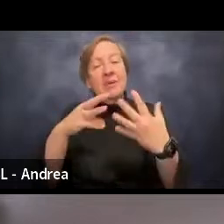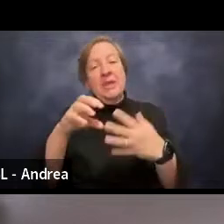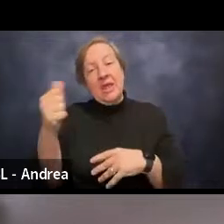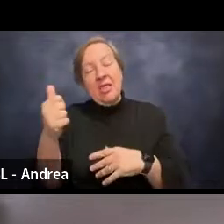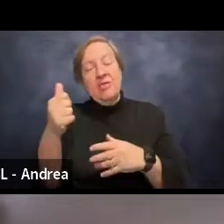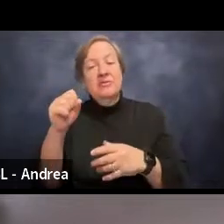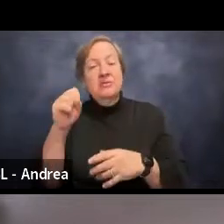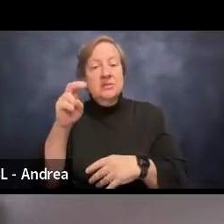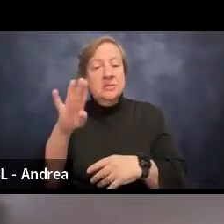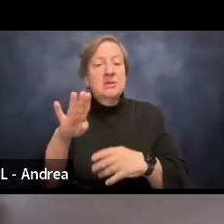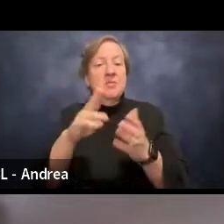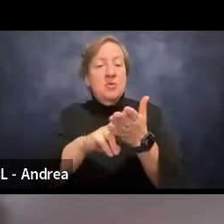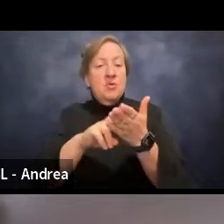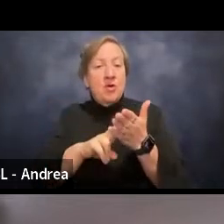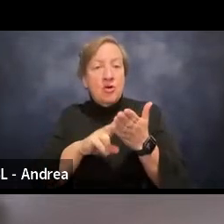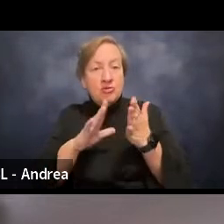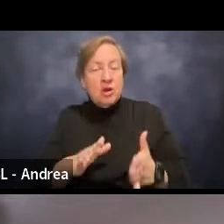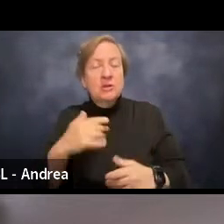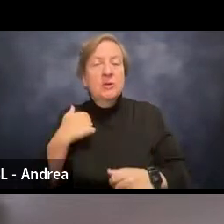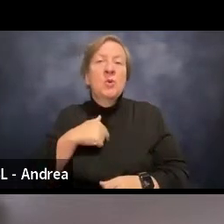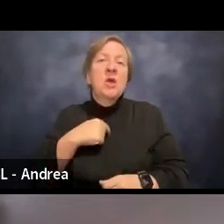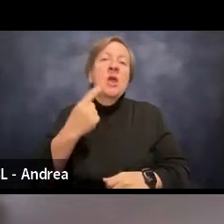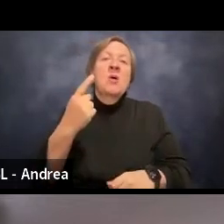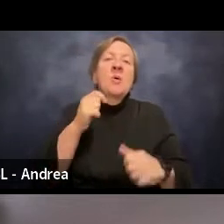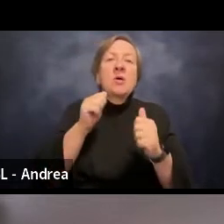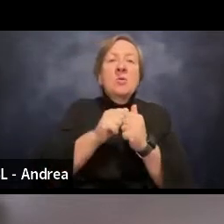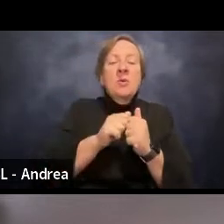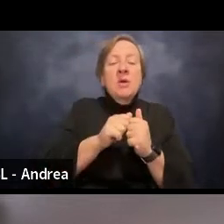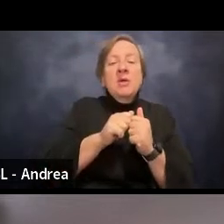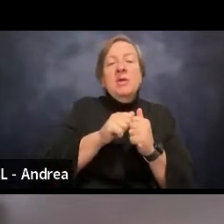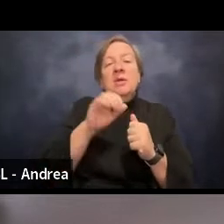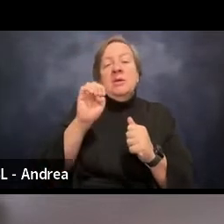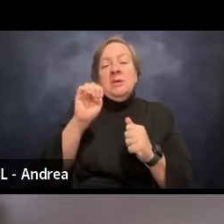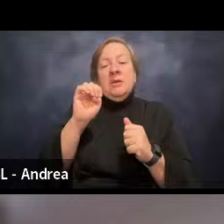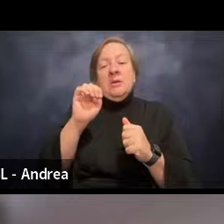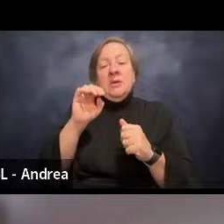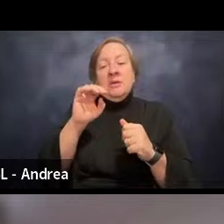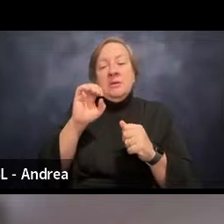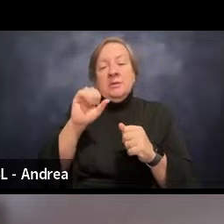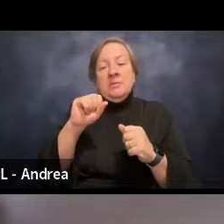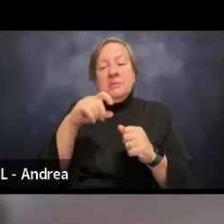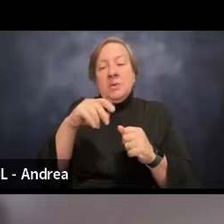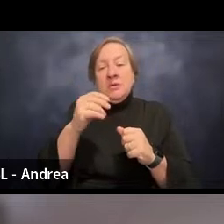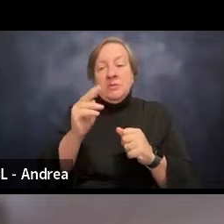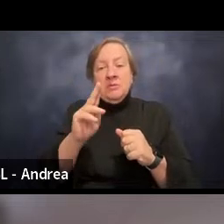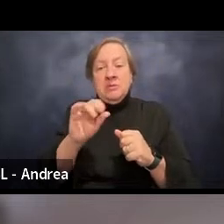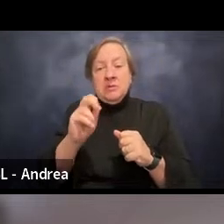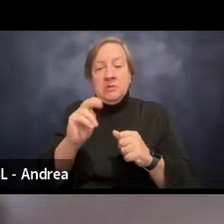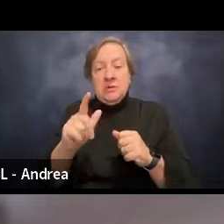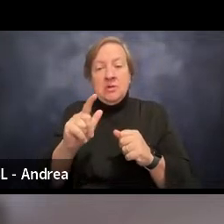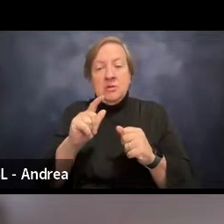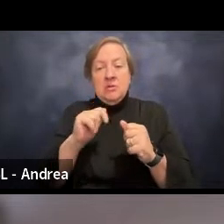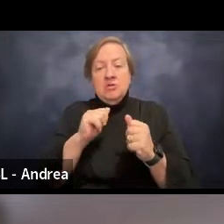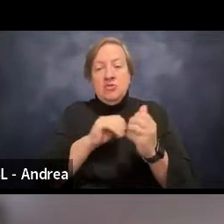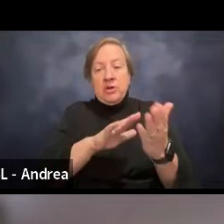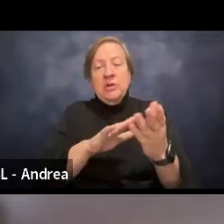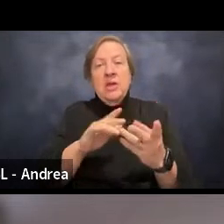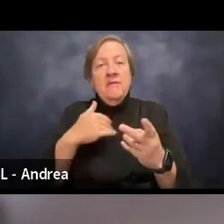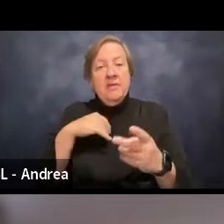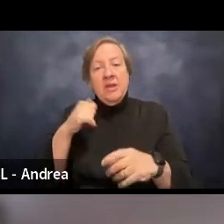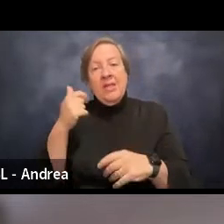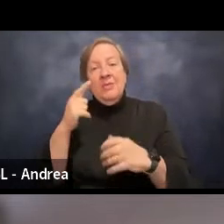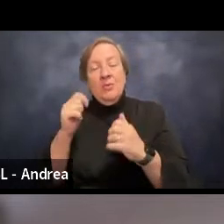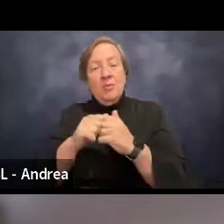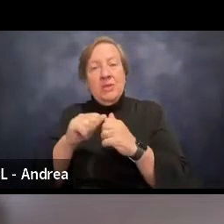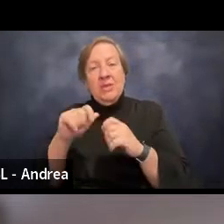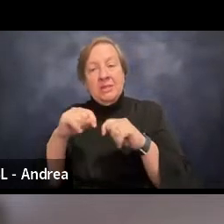as well. We're one of them with Espousal Strategies, and there is a DBE team that is specifically working on DBE. How